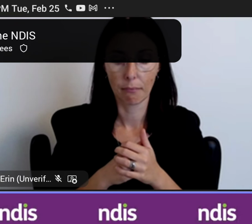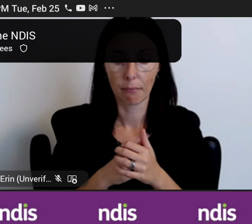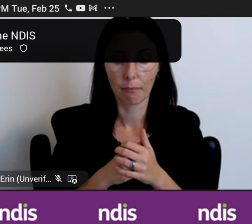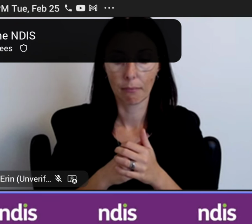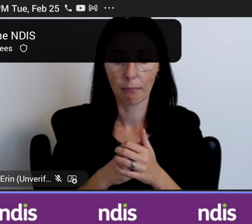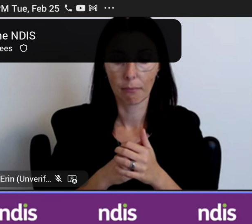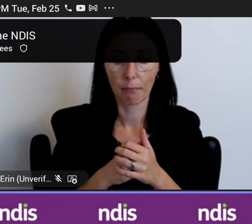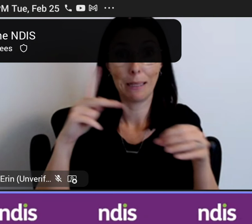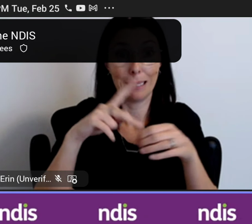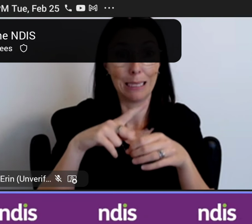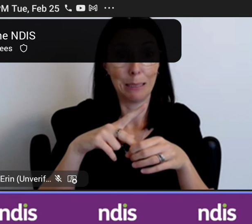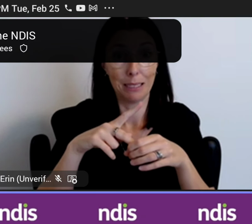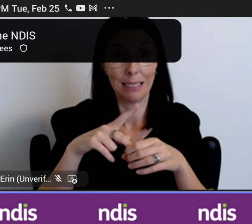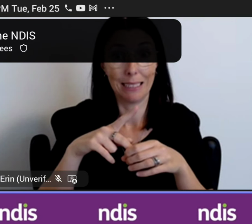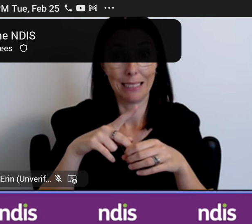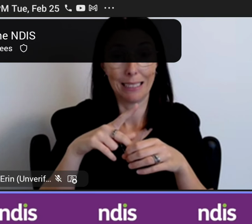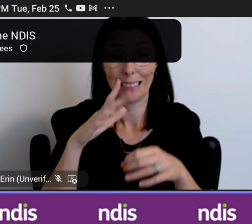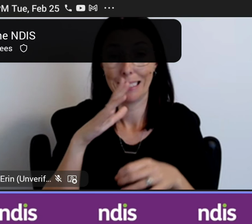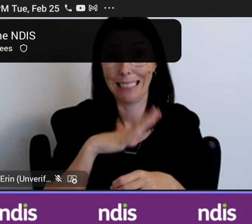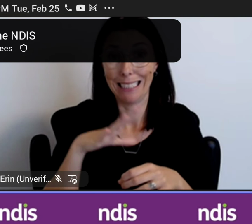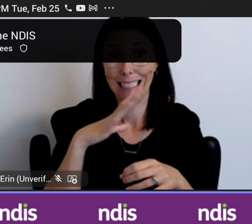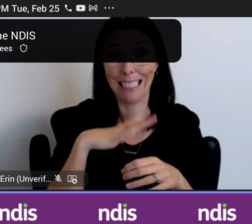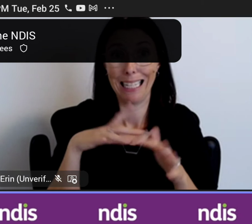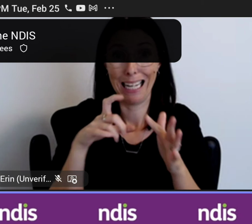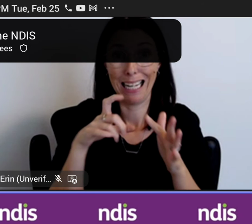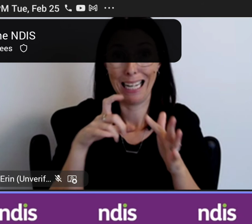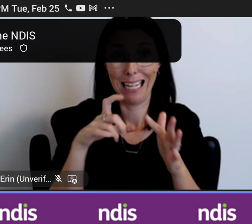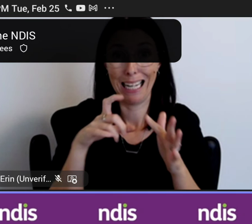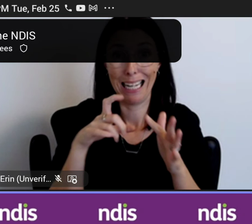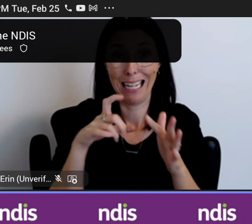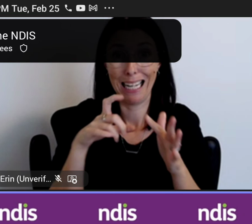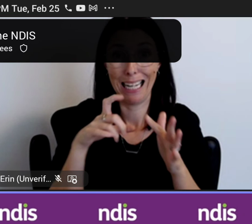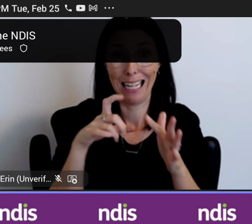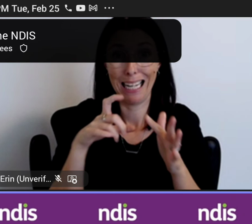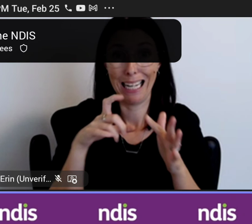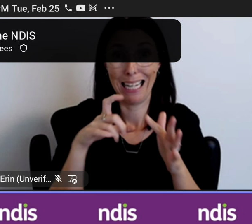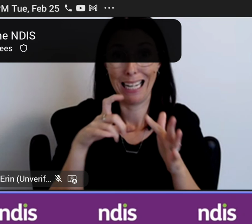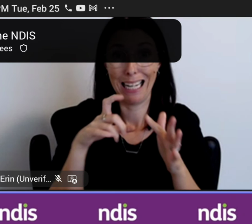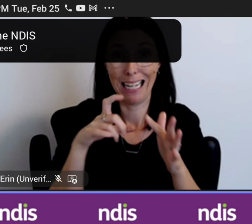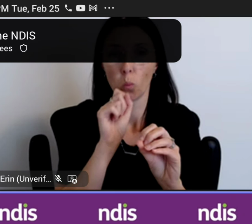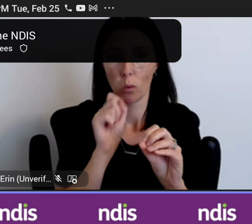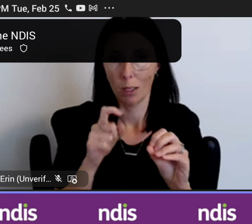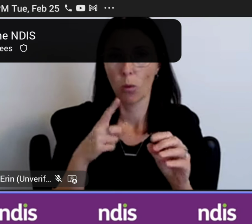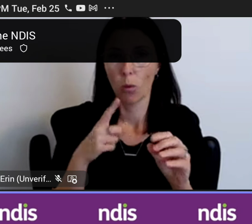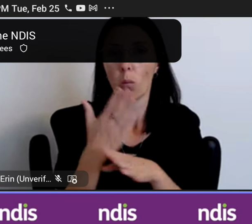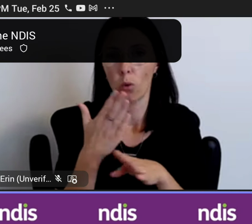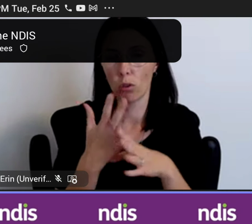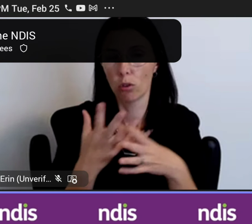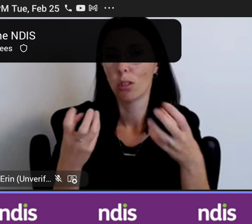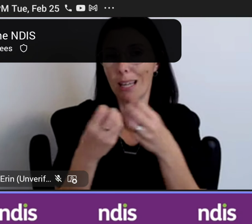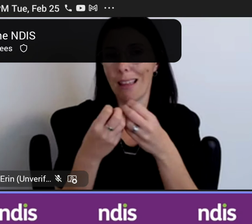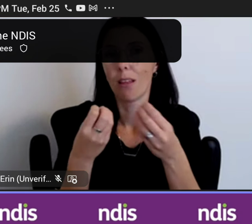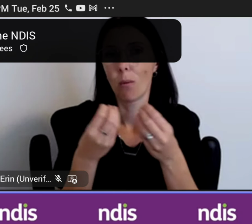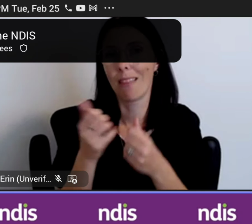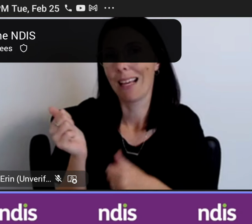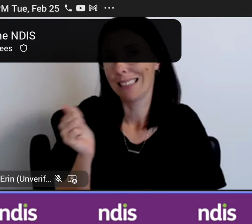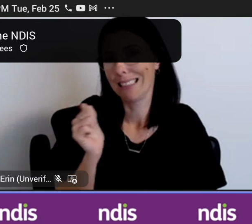need to do right now. So we will work with existing participants to make sure they have the information they